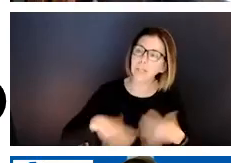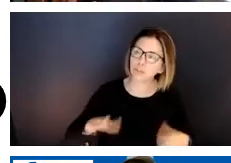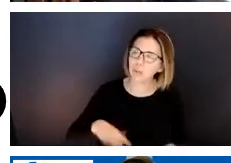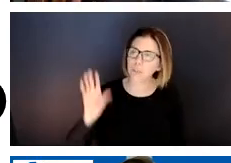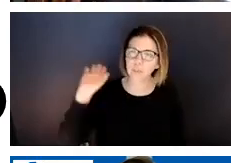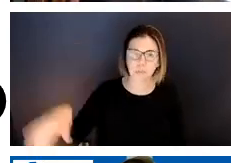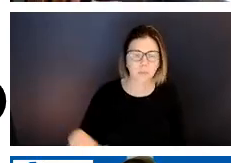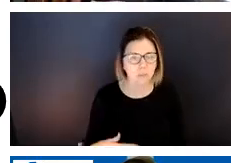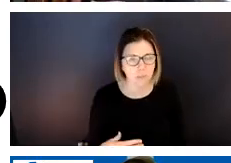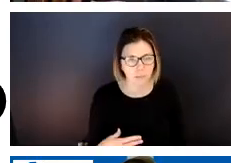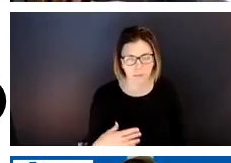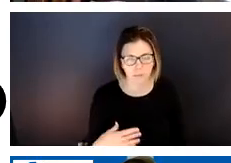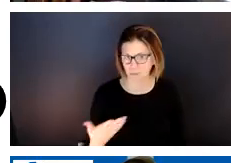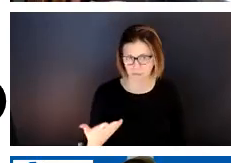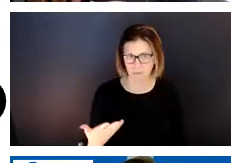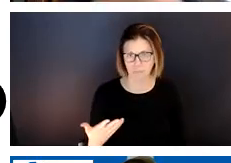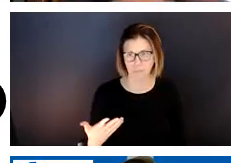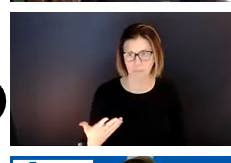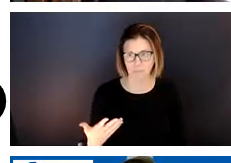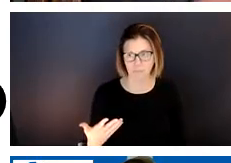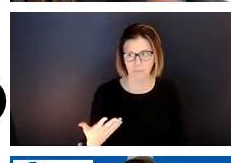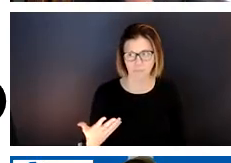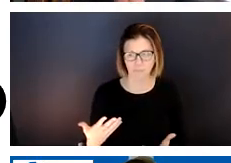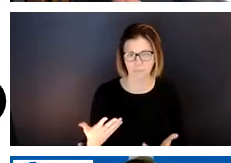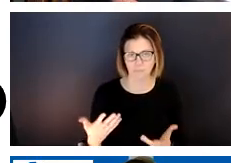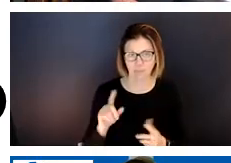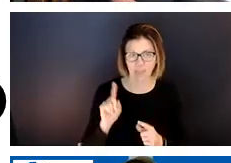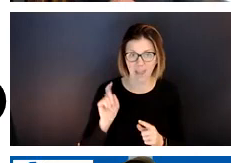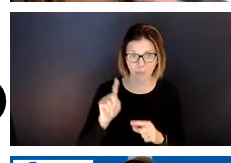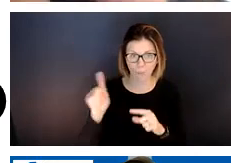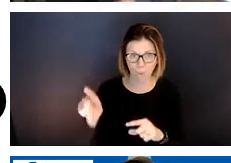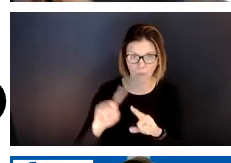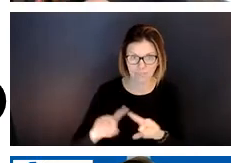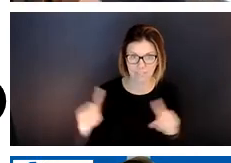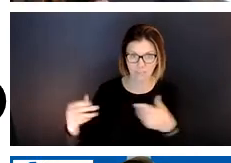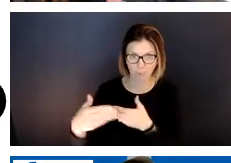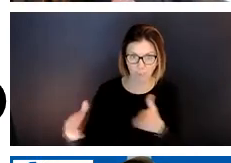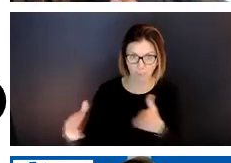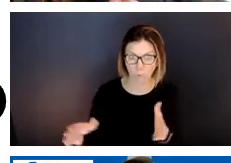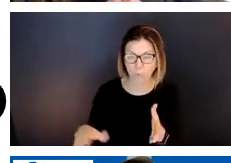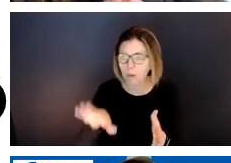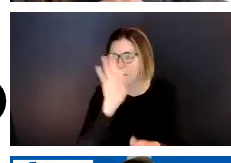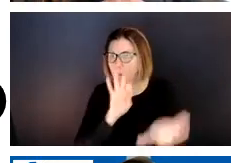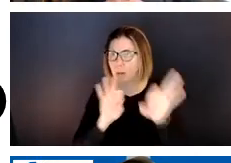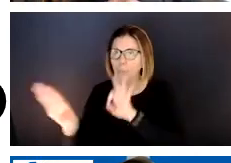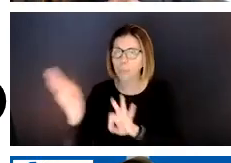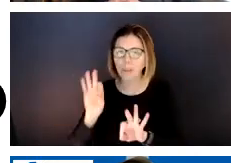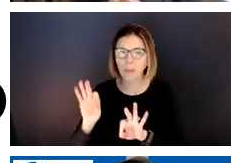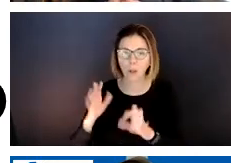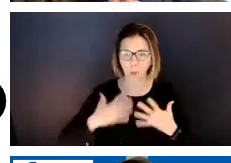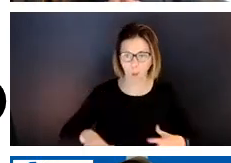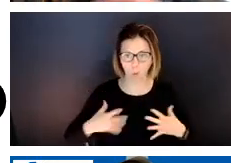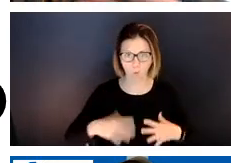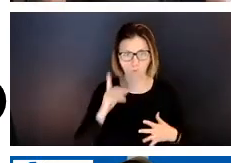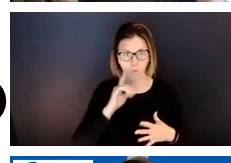involves them potentially going to a different room, finding or selecting different parts of an